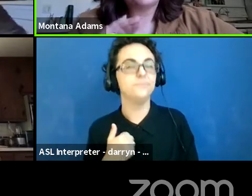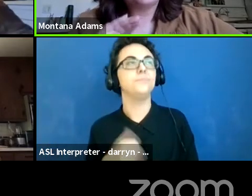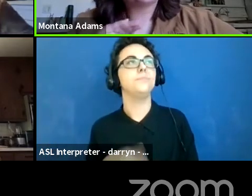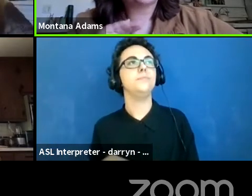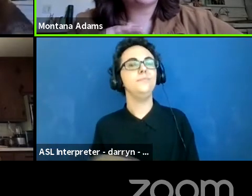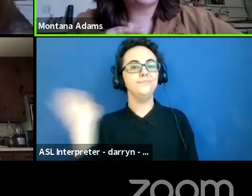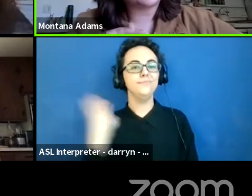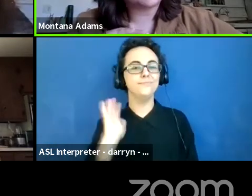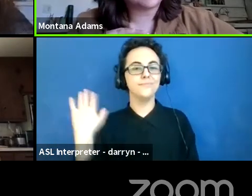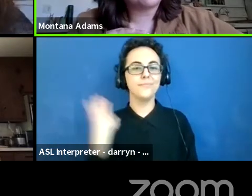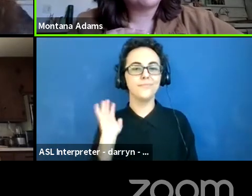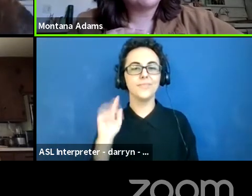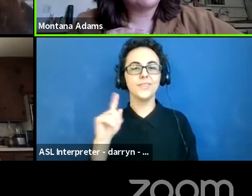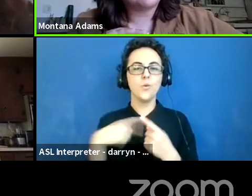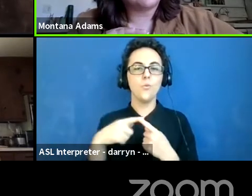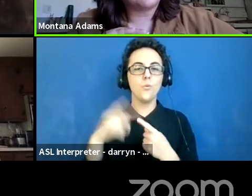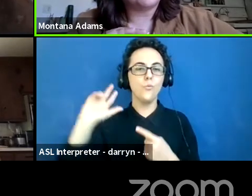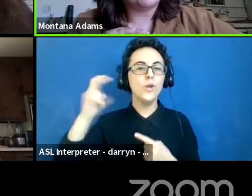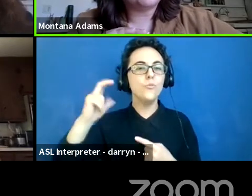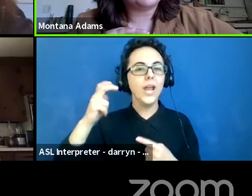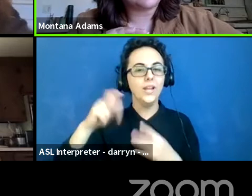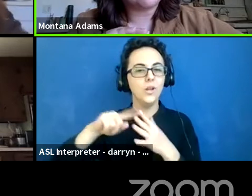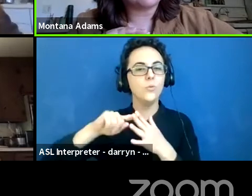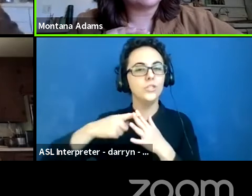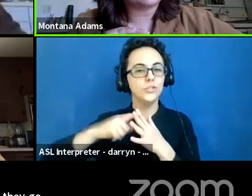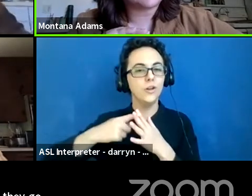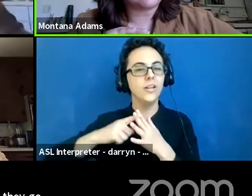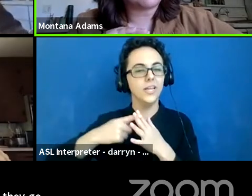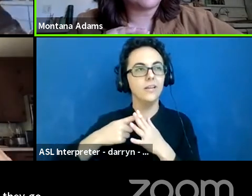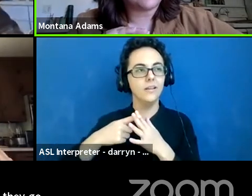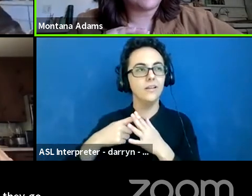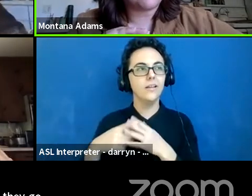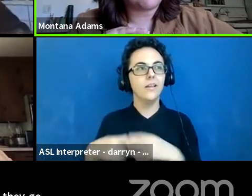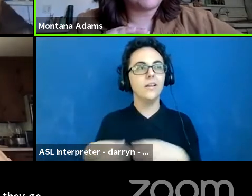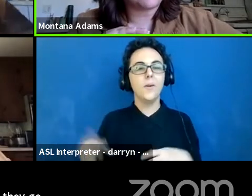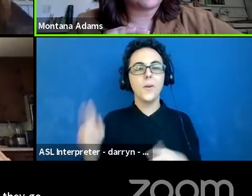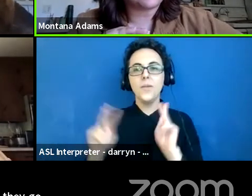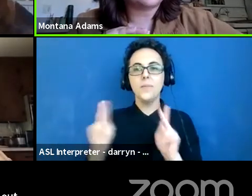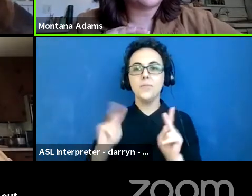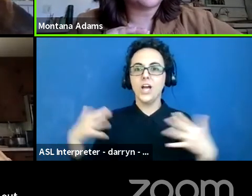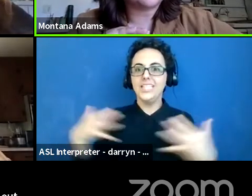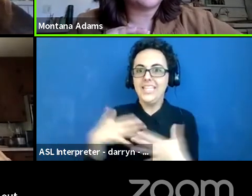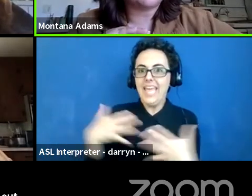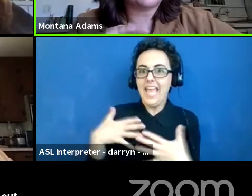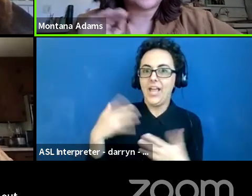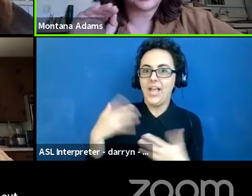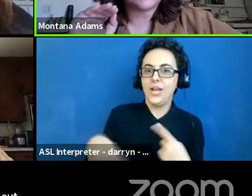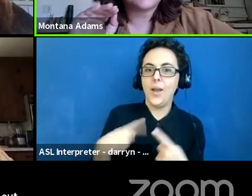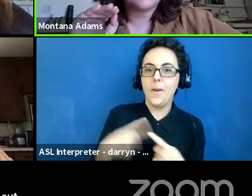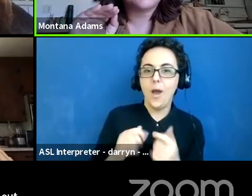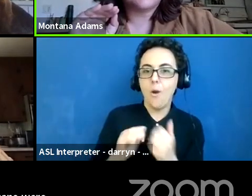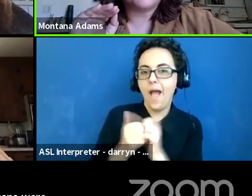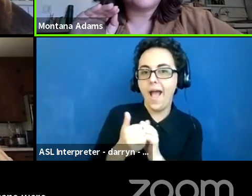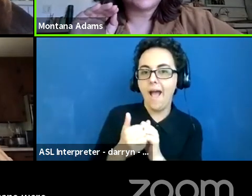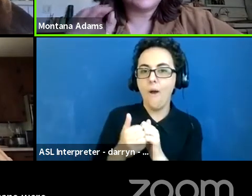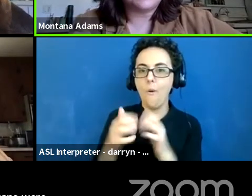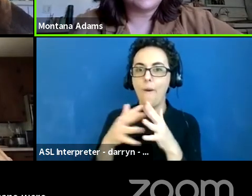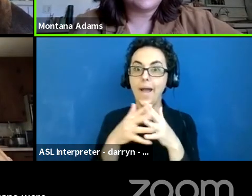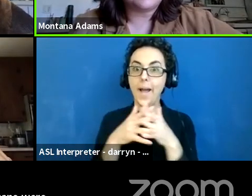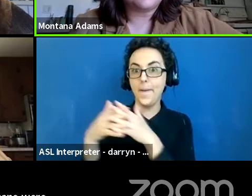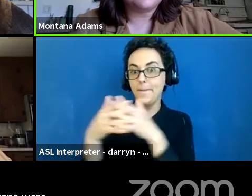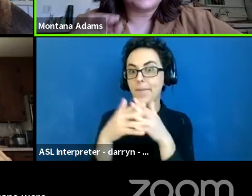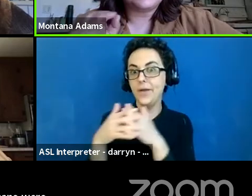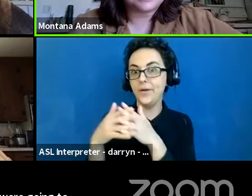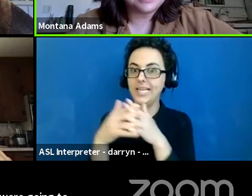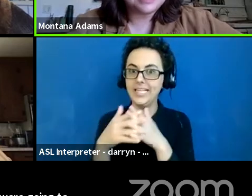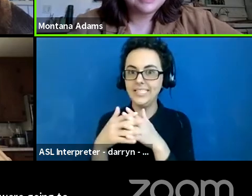whenever radio was first starting out, they got really scared about how Americans were going to infiltrate